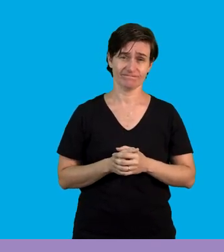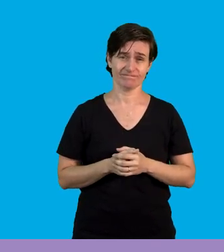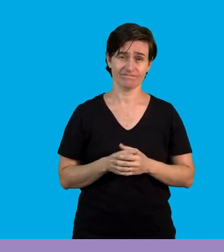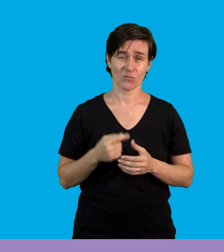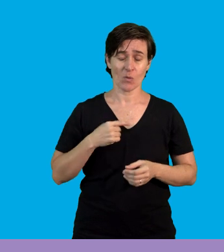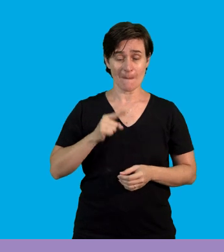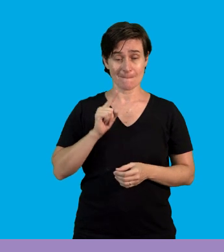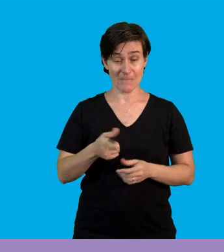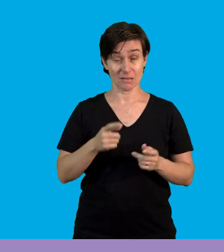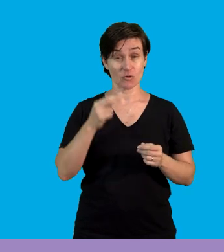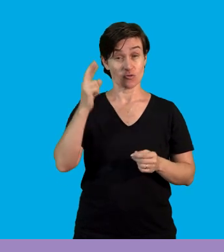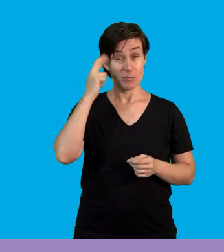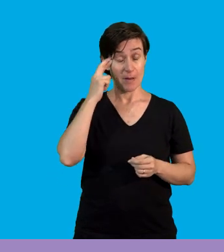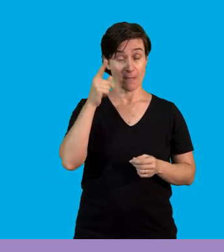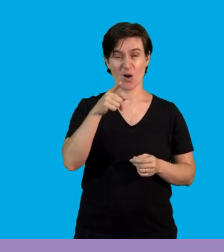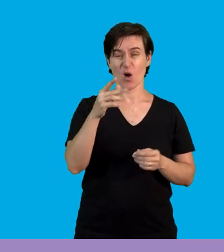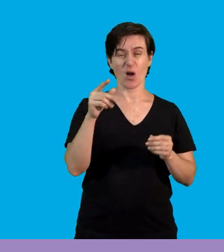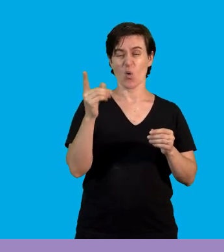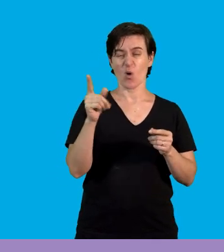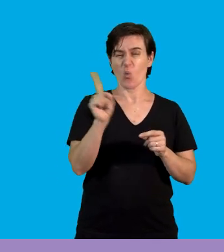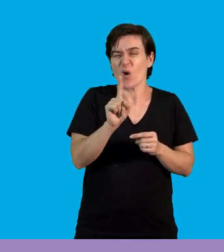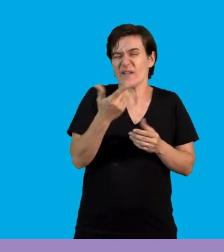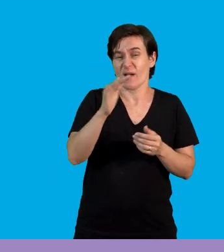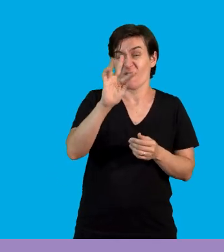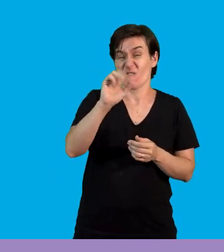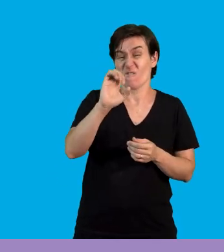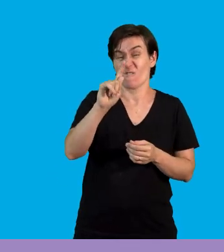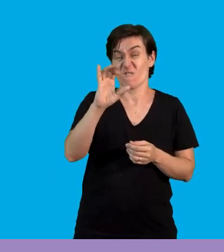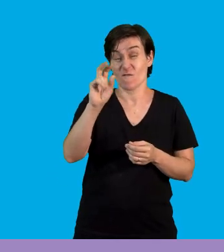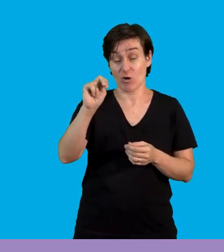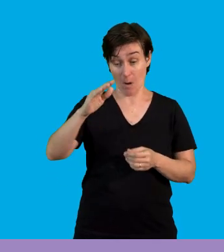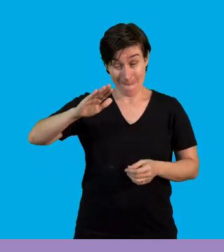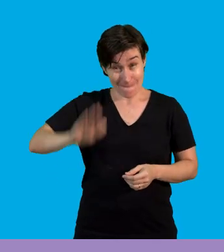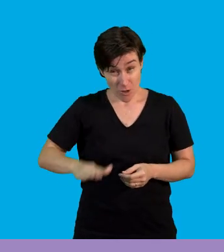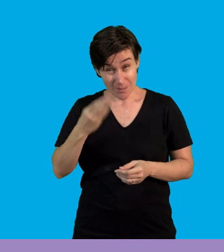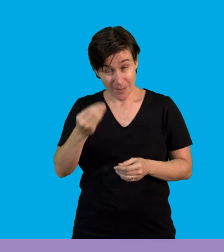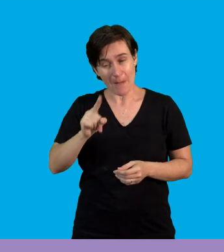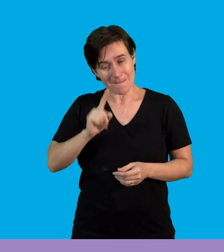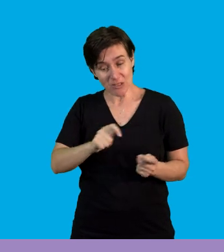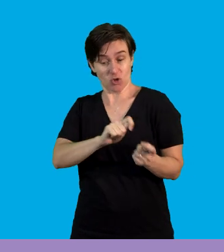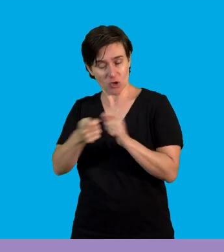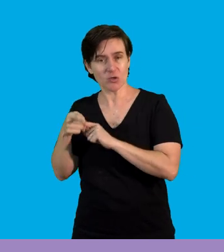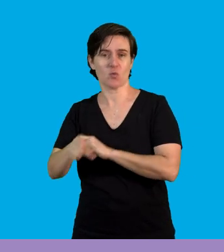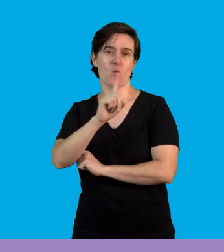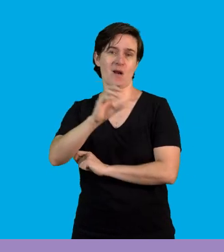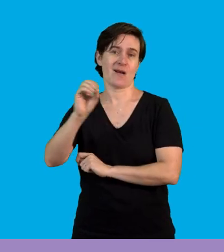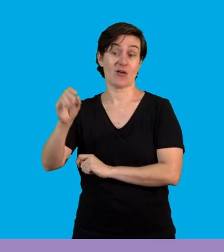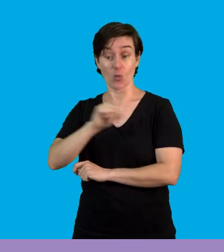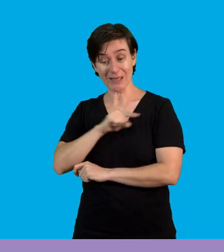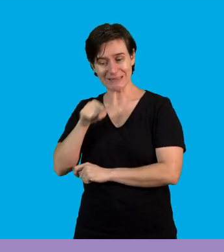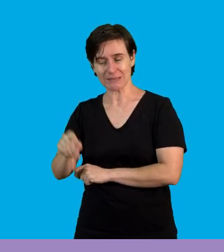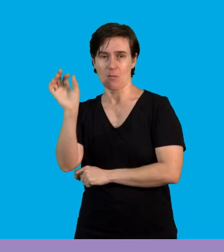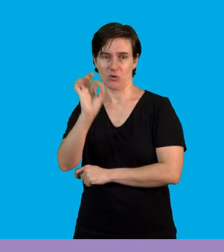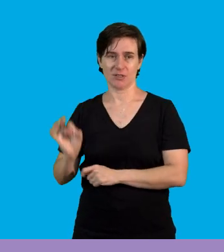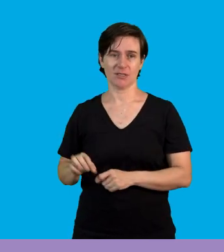convert the common fraction to a denominator of 100, because that 100 helps us to interpret the percentage. Here's